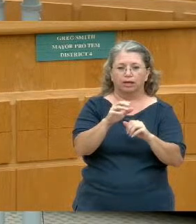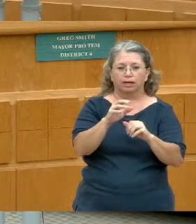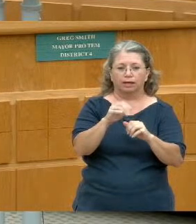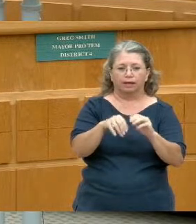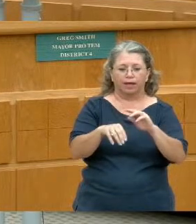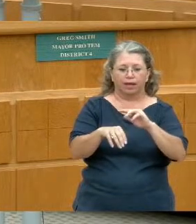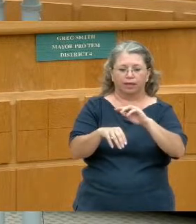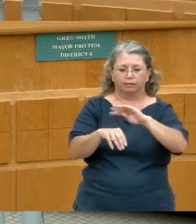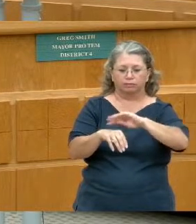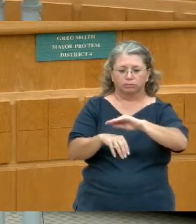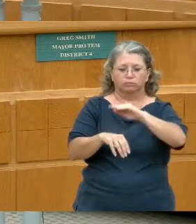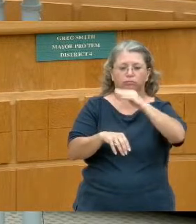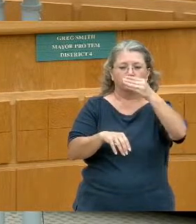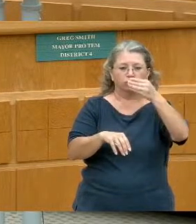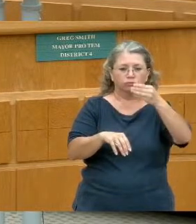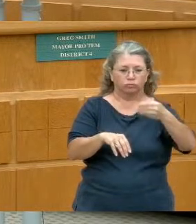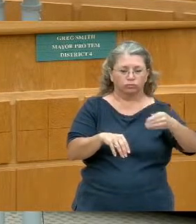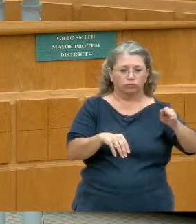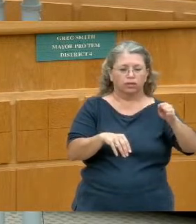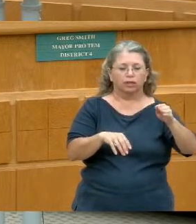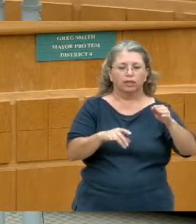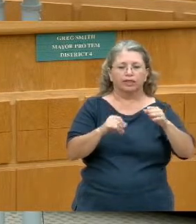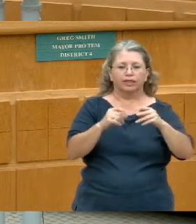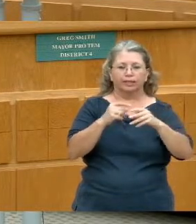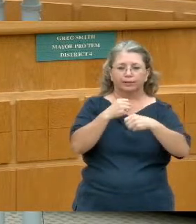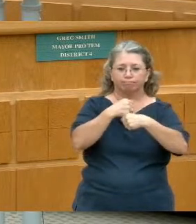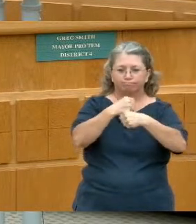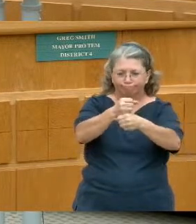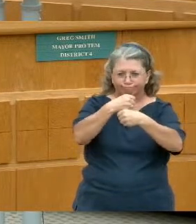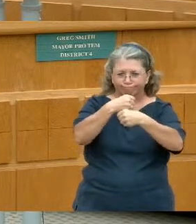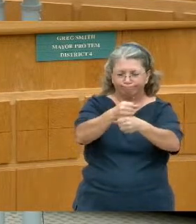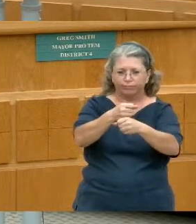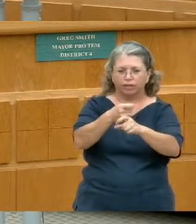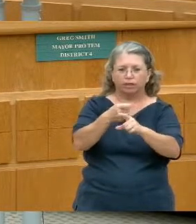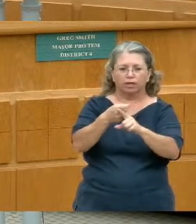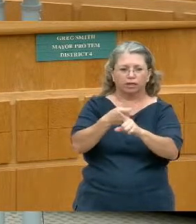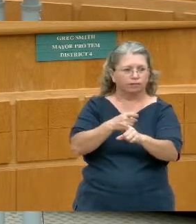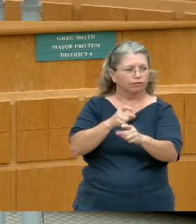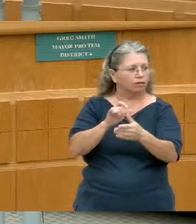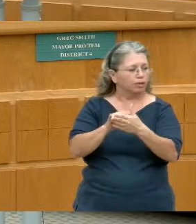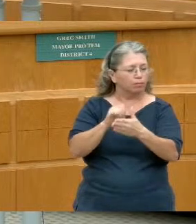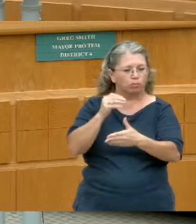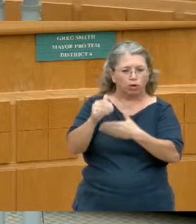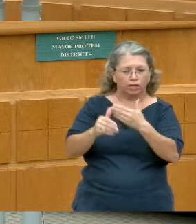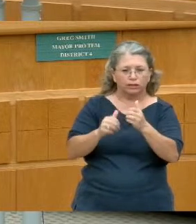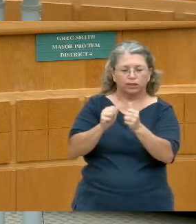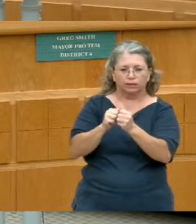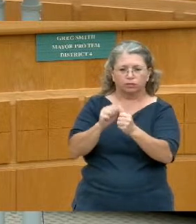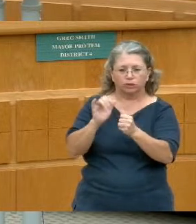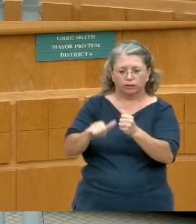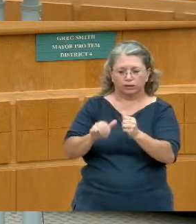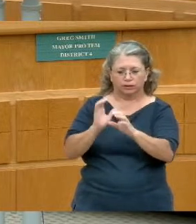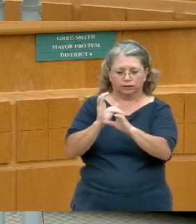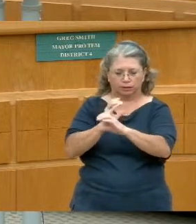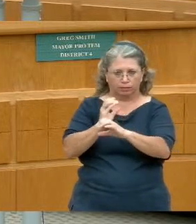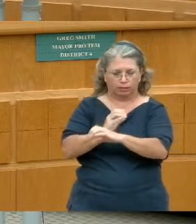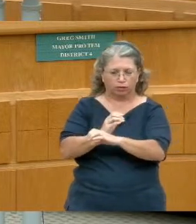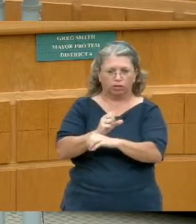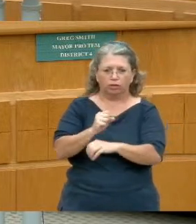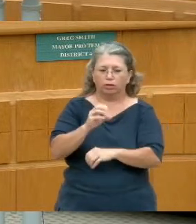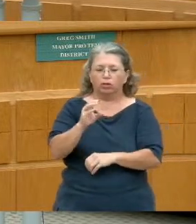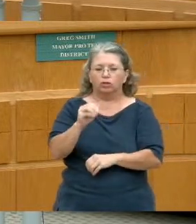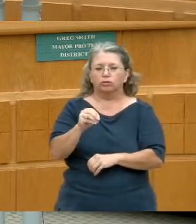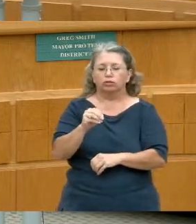that ribbon, is generated by a process based upon this mechanism here. And so it's not a